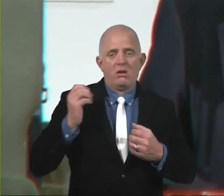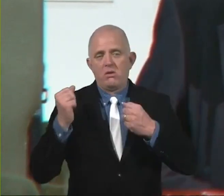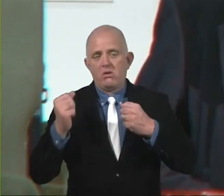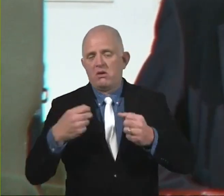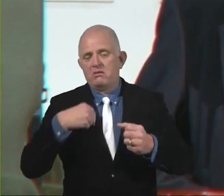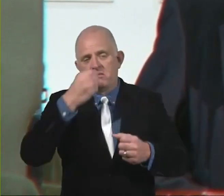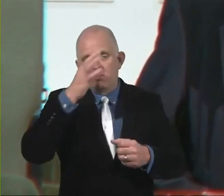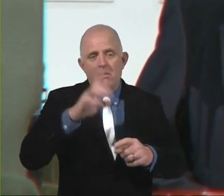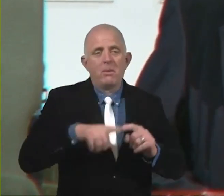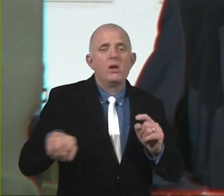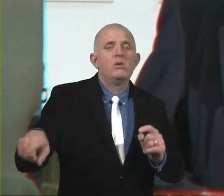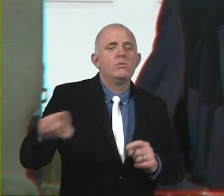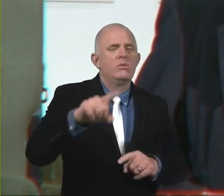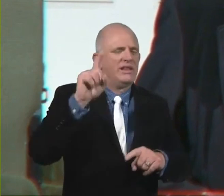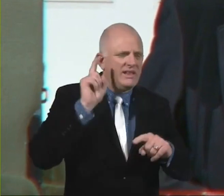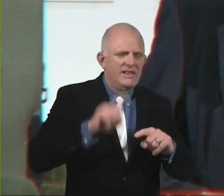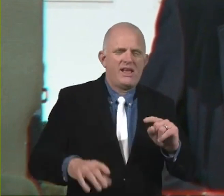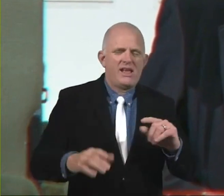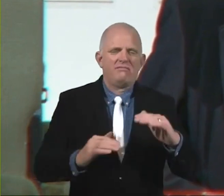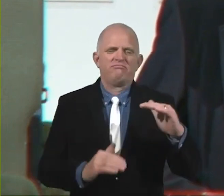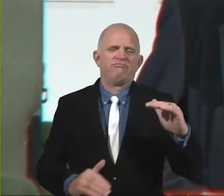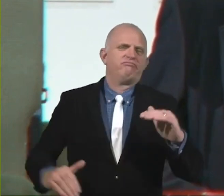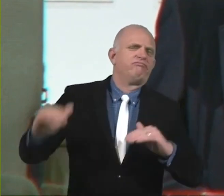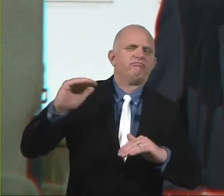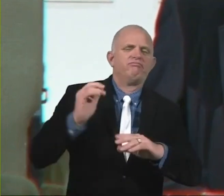above his feet.